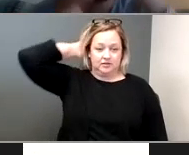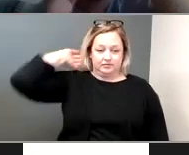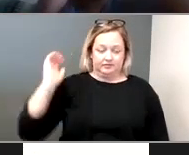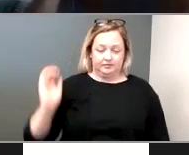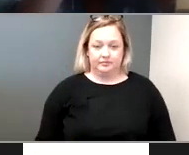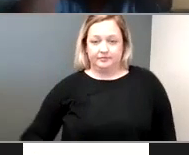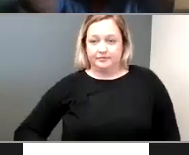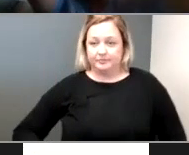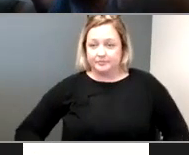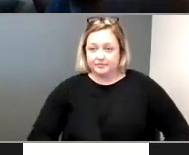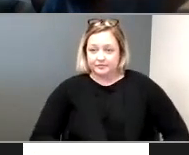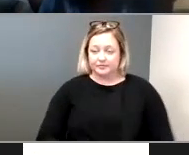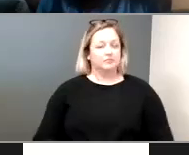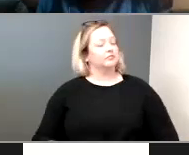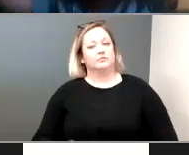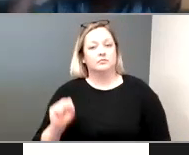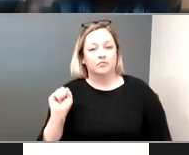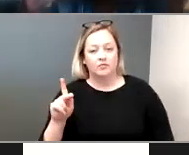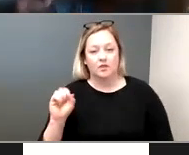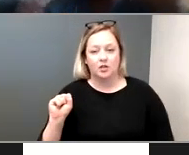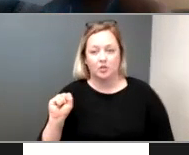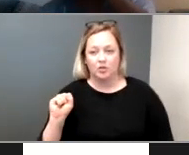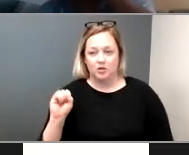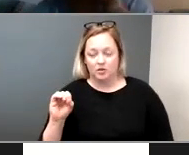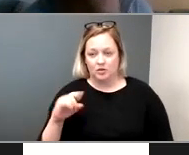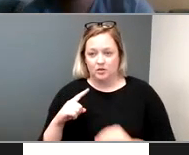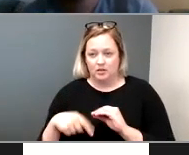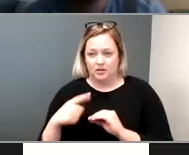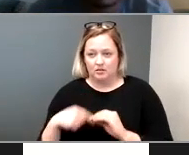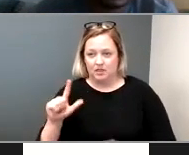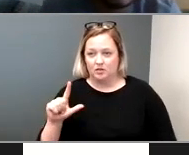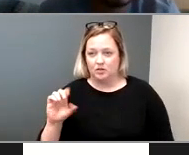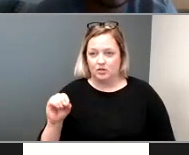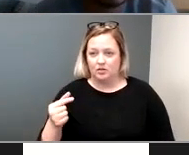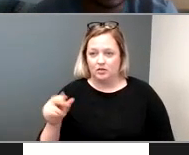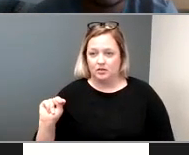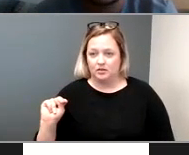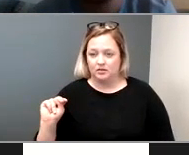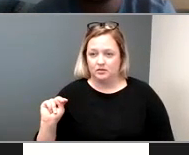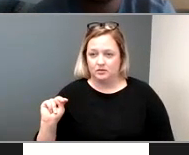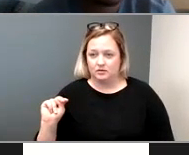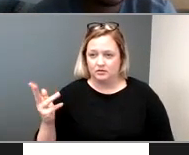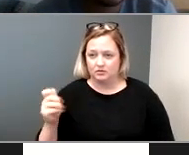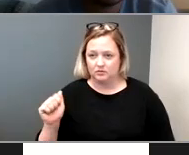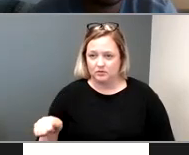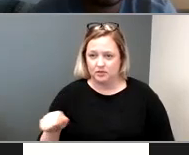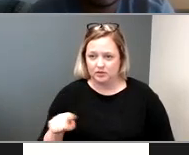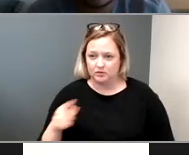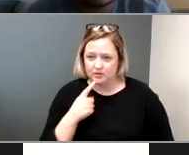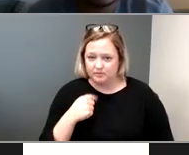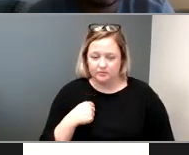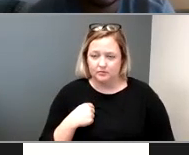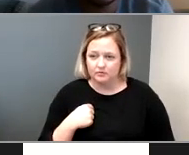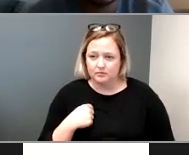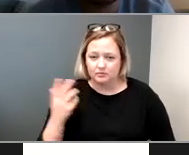Okay, so how about log n factorial? What would that be? if you have not looked into the slides yet. What